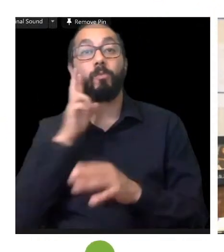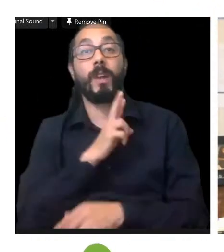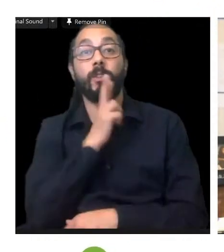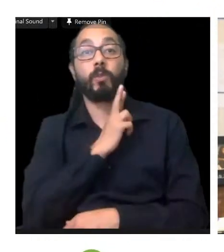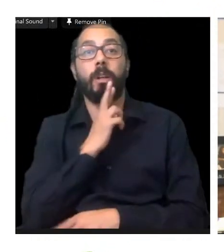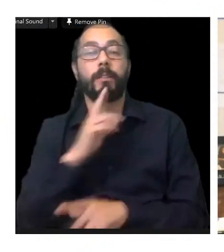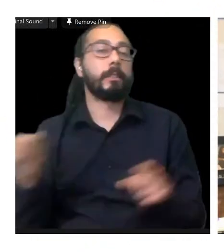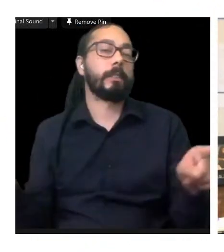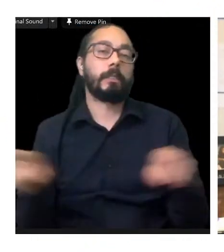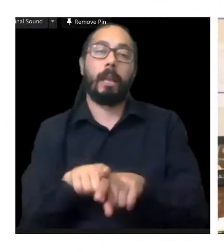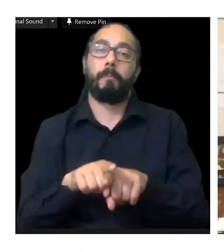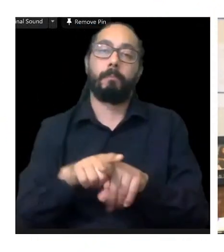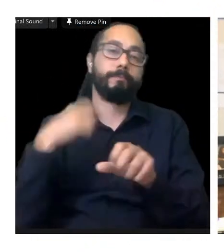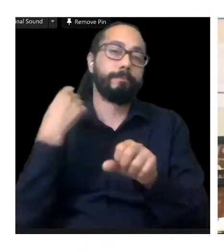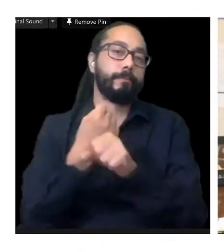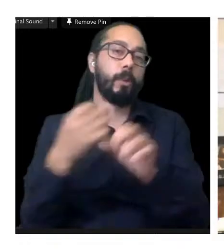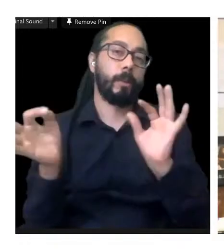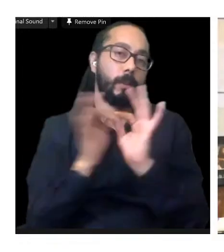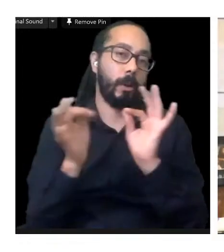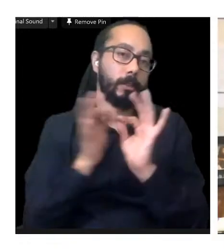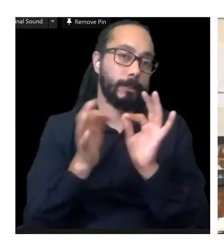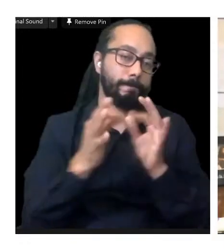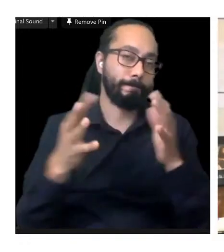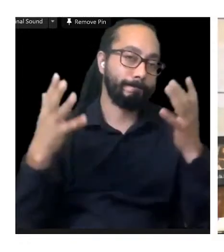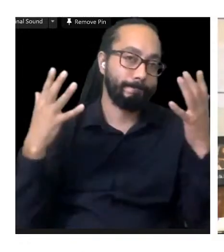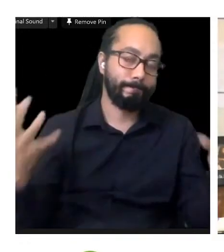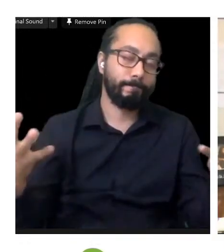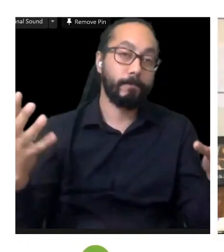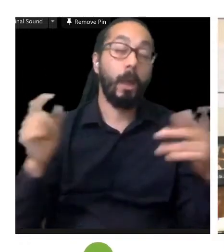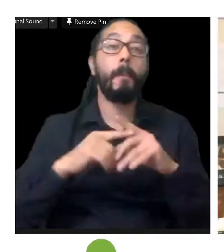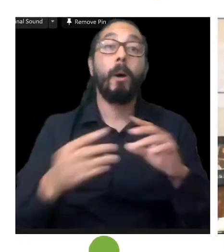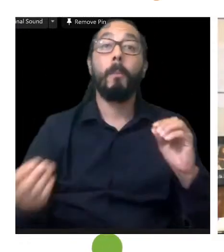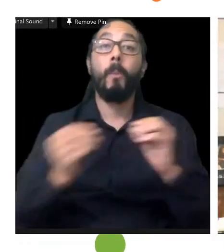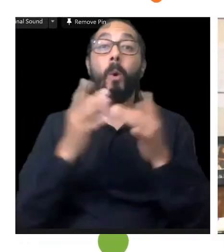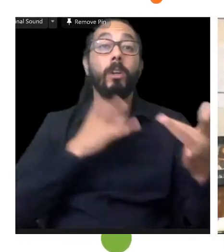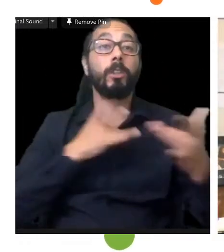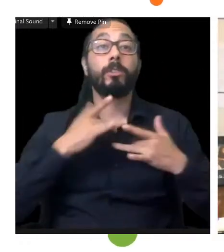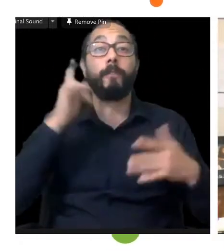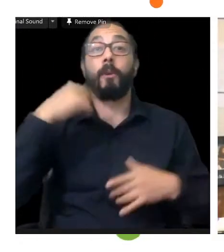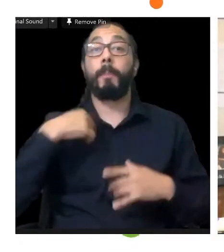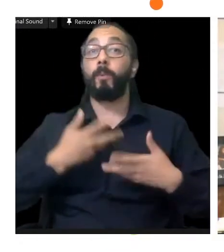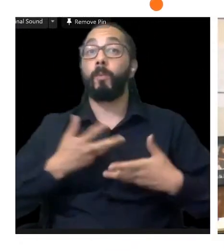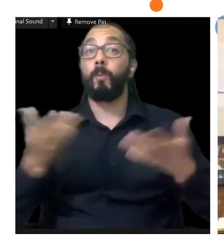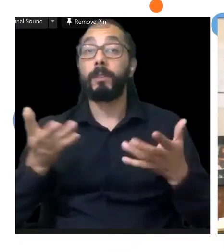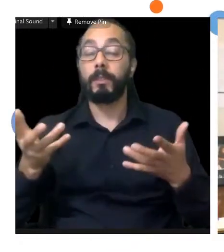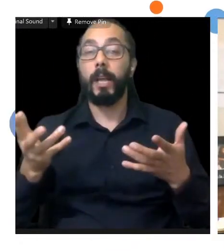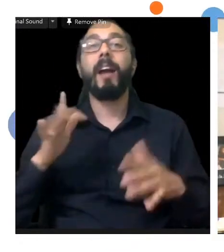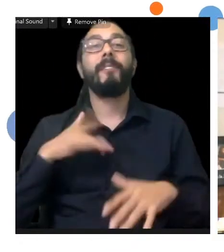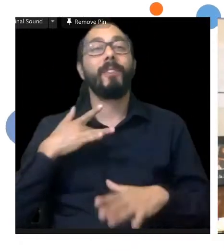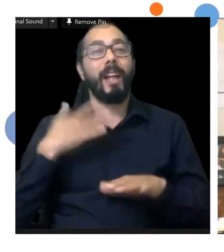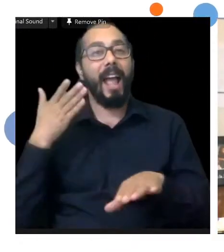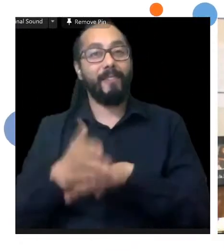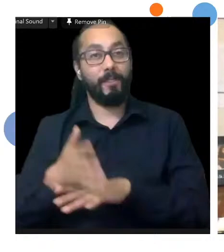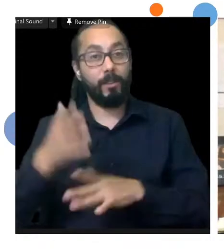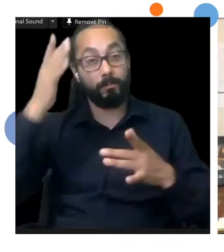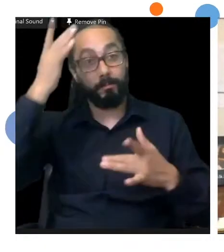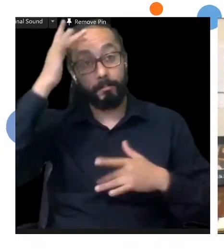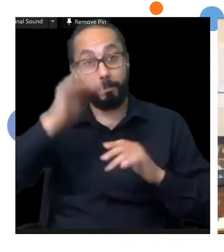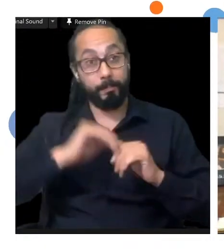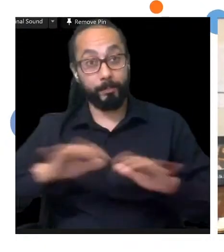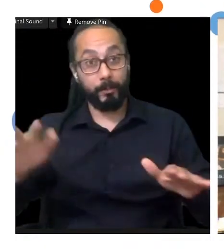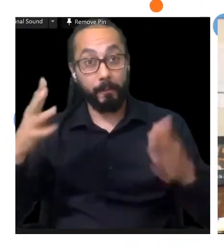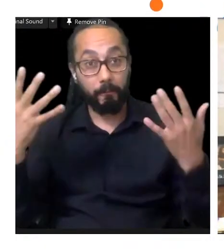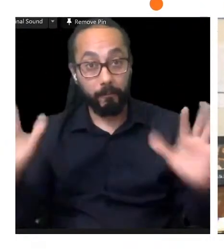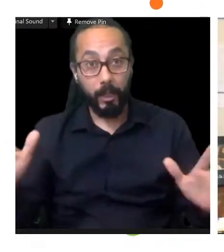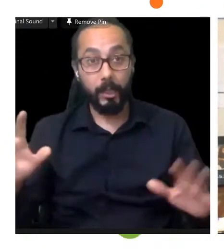The thing that's more concerning for me, though, is I do believe that when we get to the other side of this pandemic and there is a vaccine